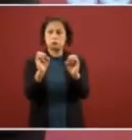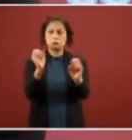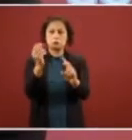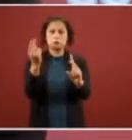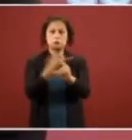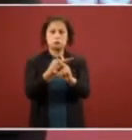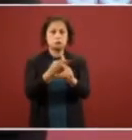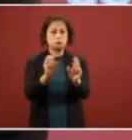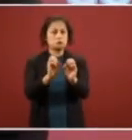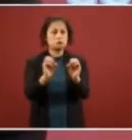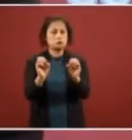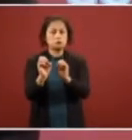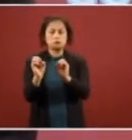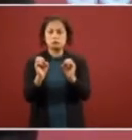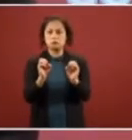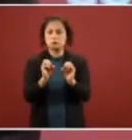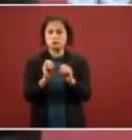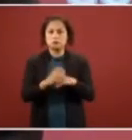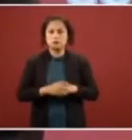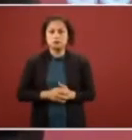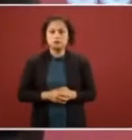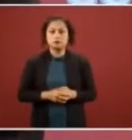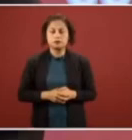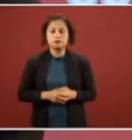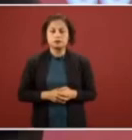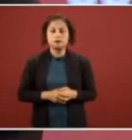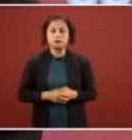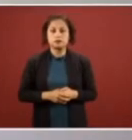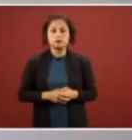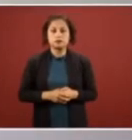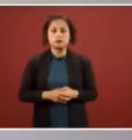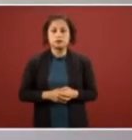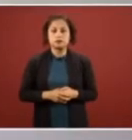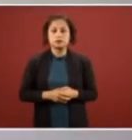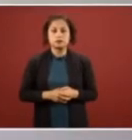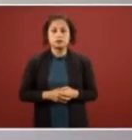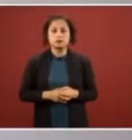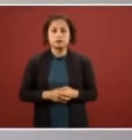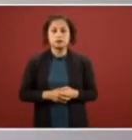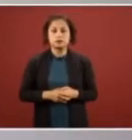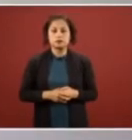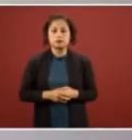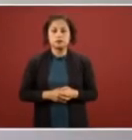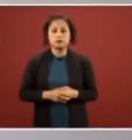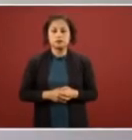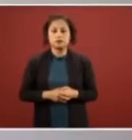homicidios, no hay homicides. Asesinatos. Or assassinations.